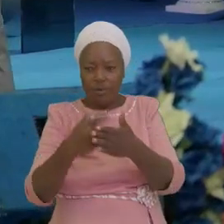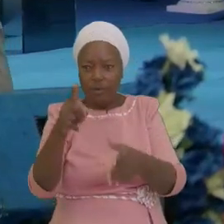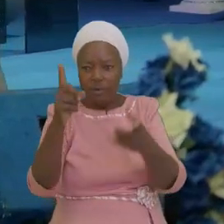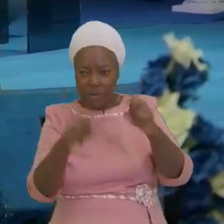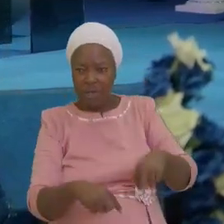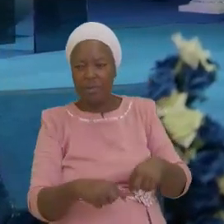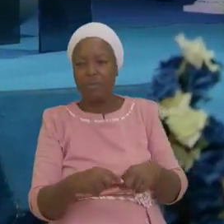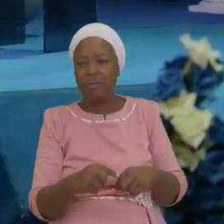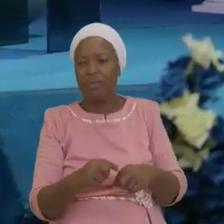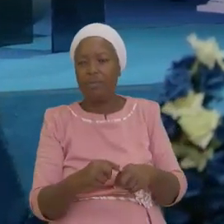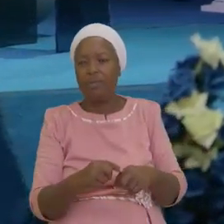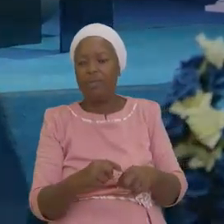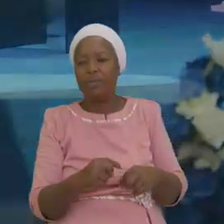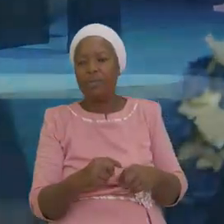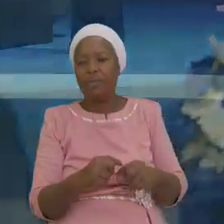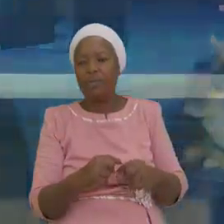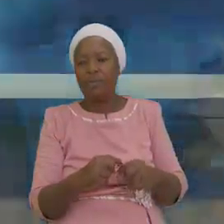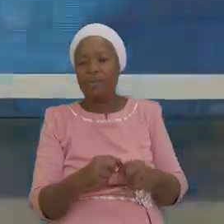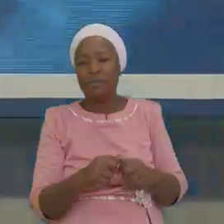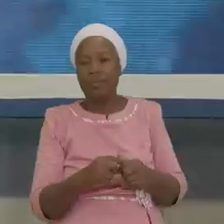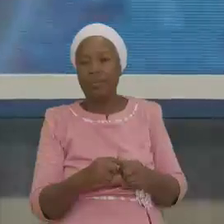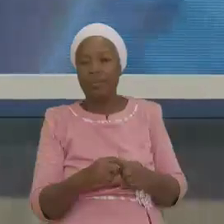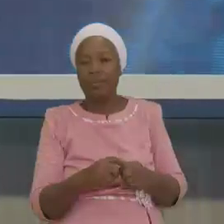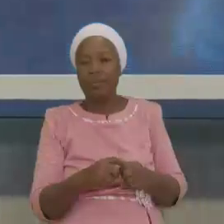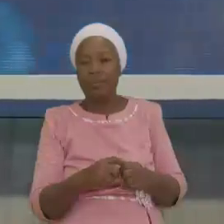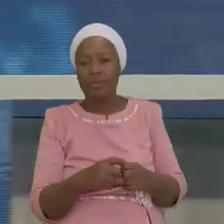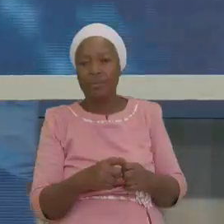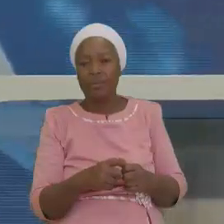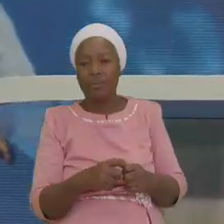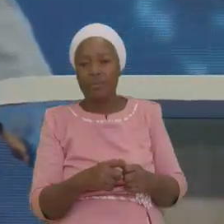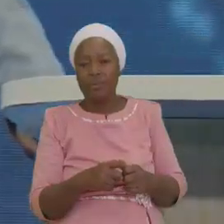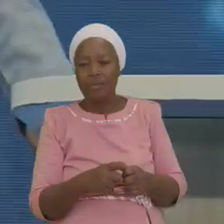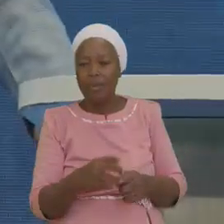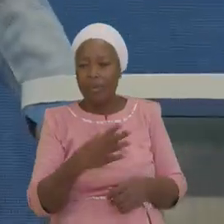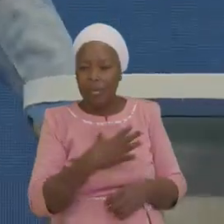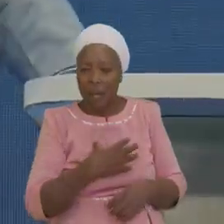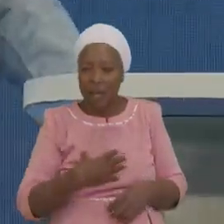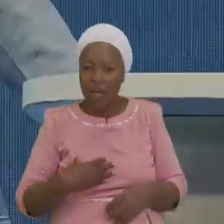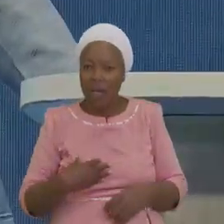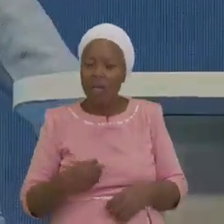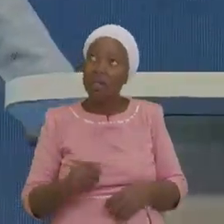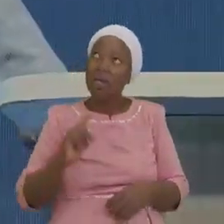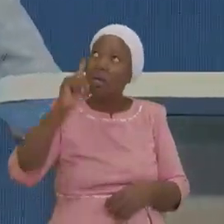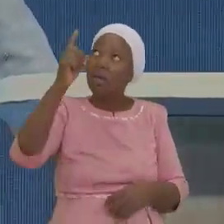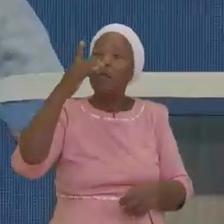And he promised it.